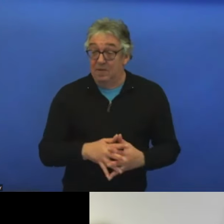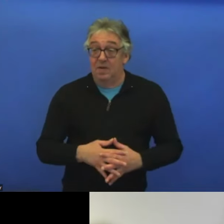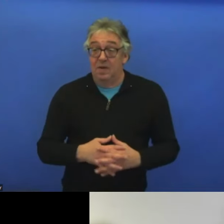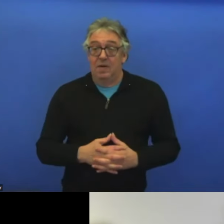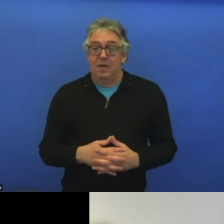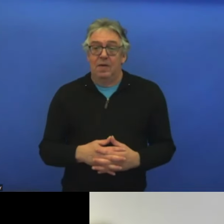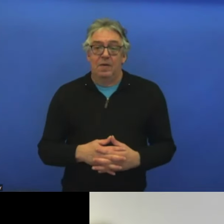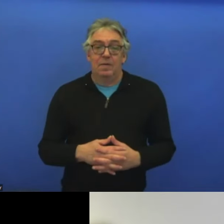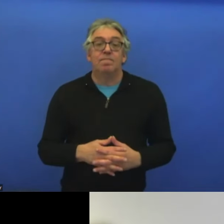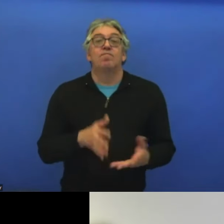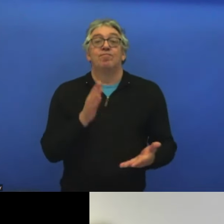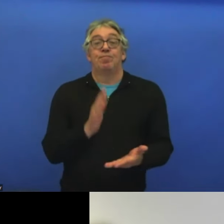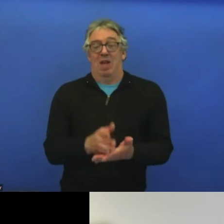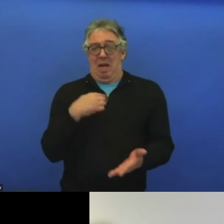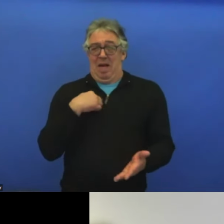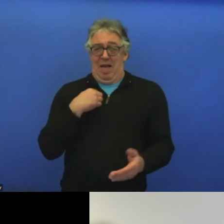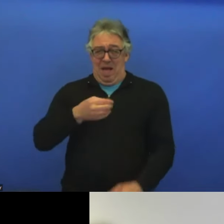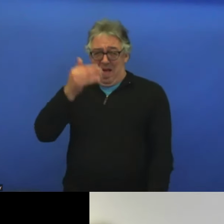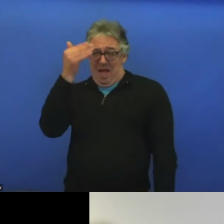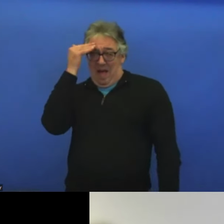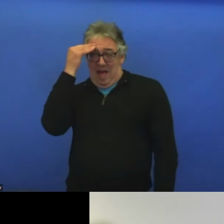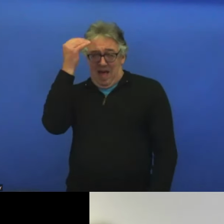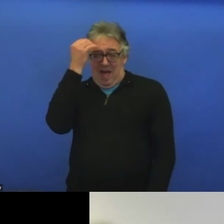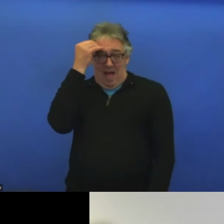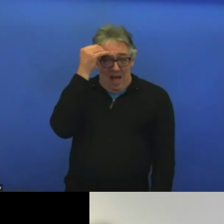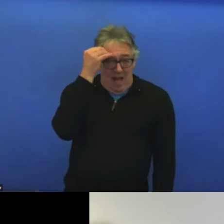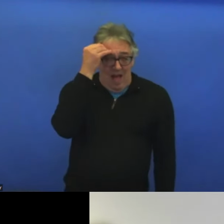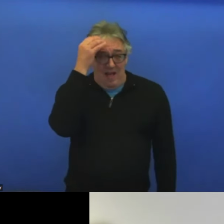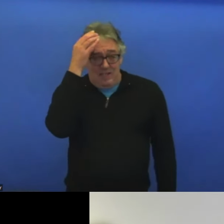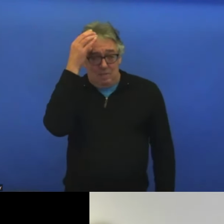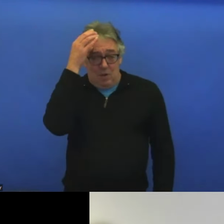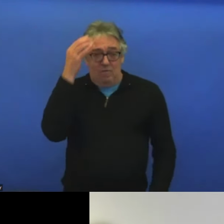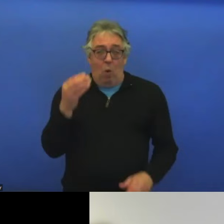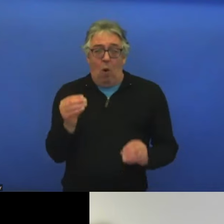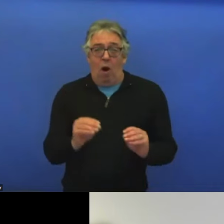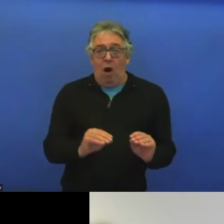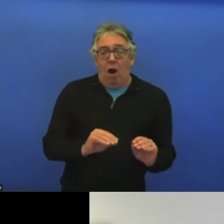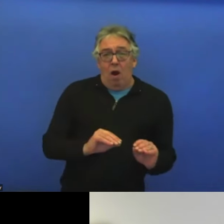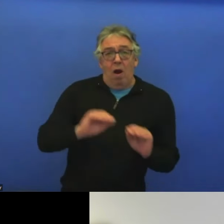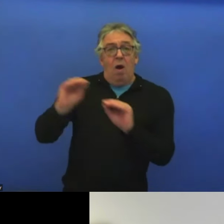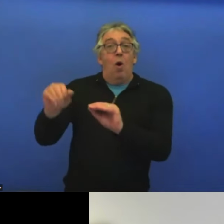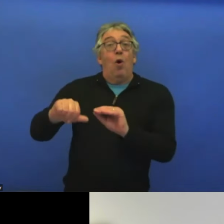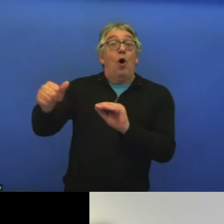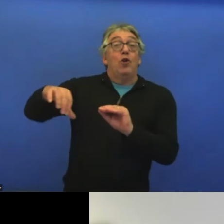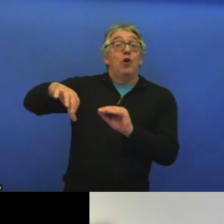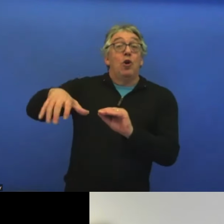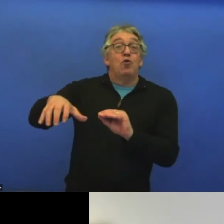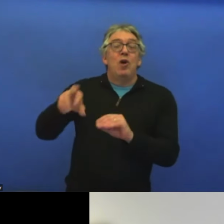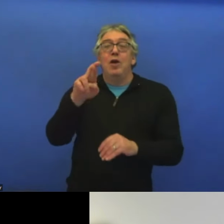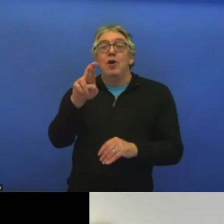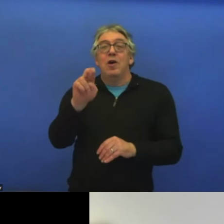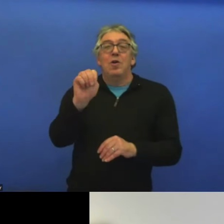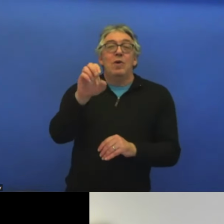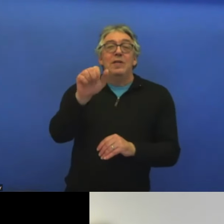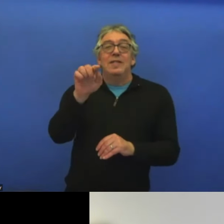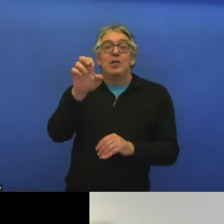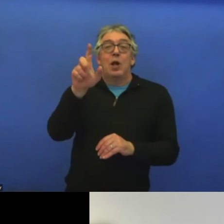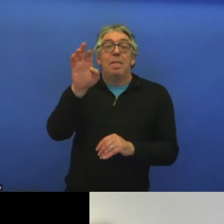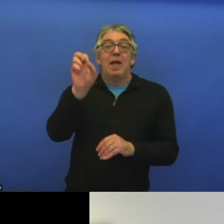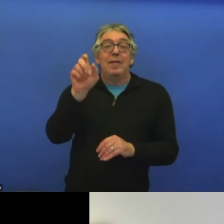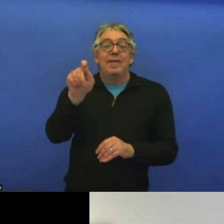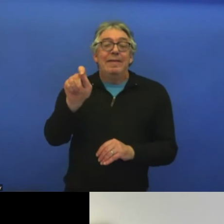Indeed, I'm not an expert in resettlement. We have a special department and colleagues dealing with durable